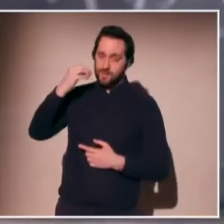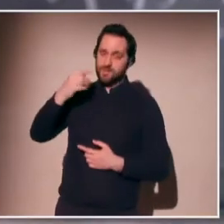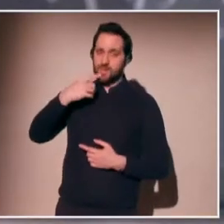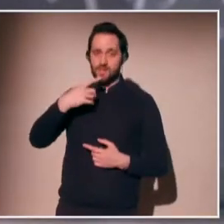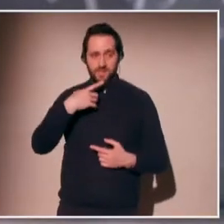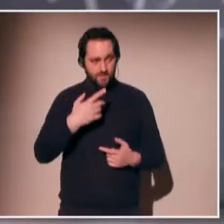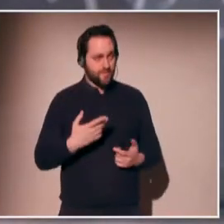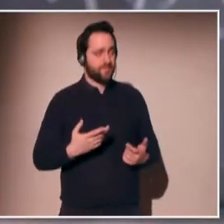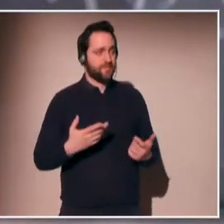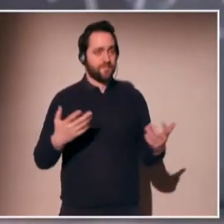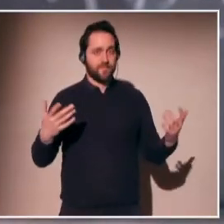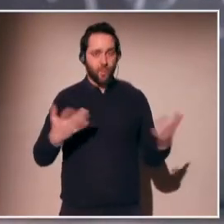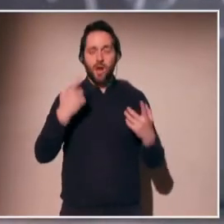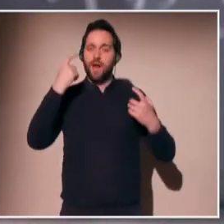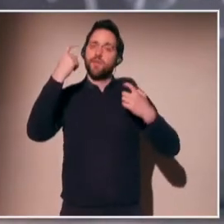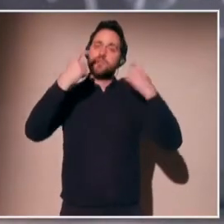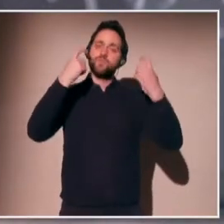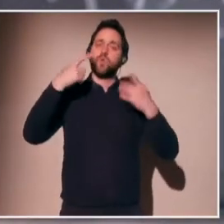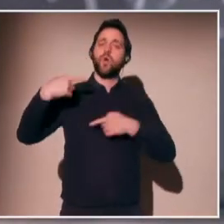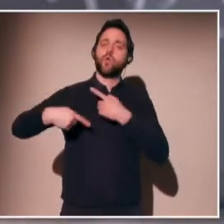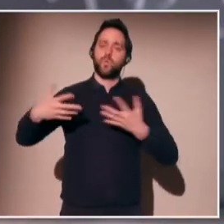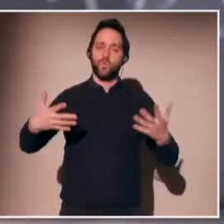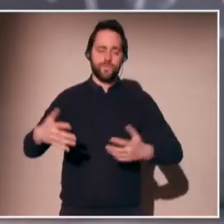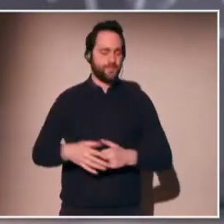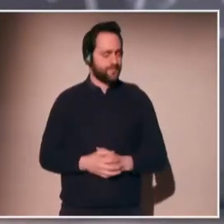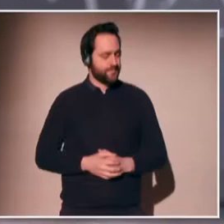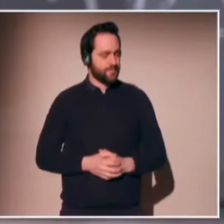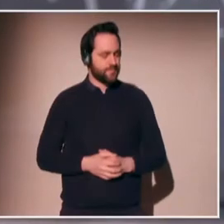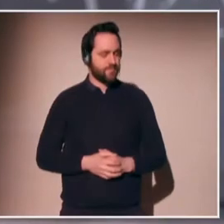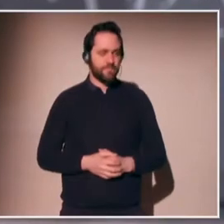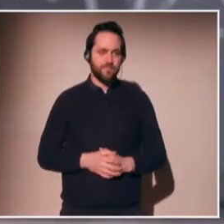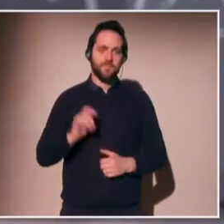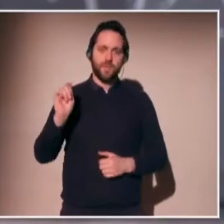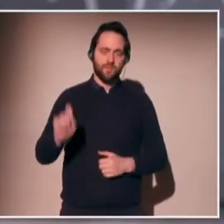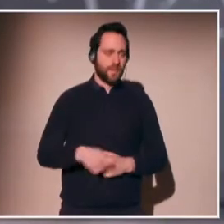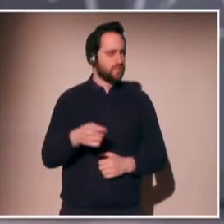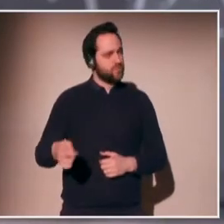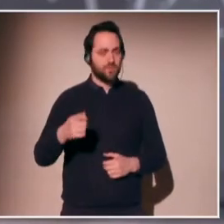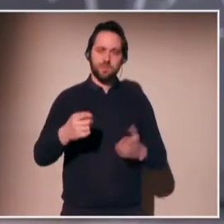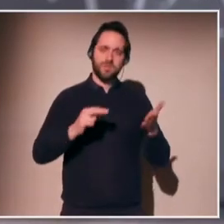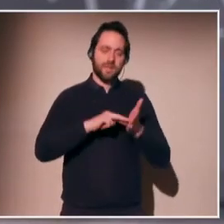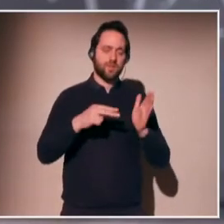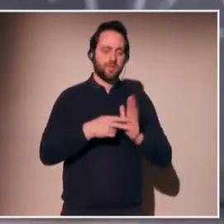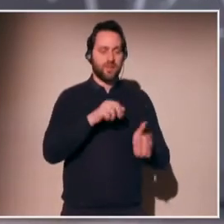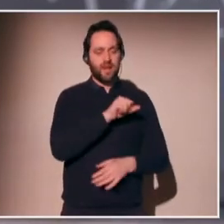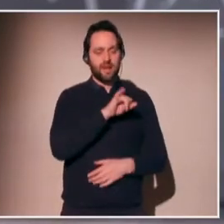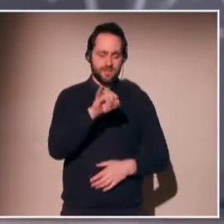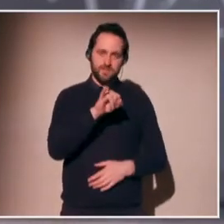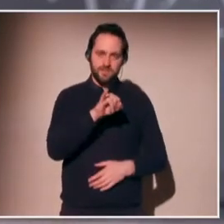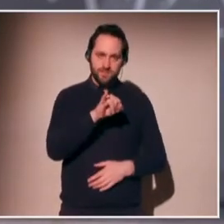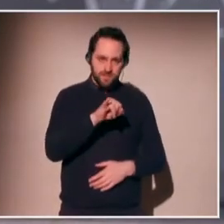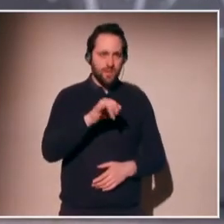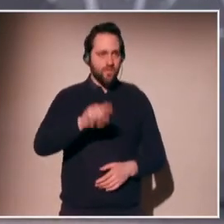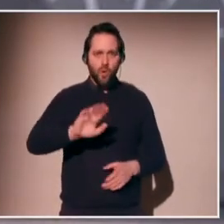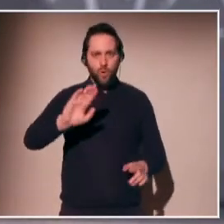to acknowledge AI technology is still nascent. There is a lot to be done. One of my